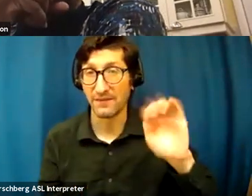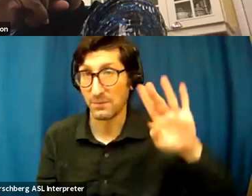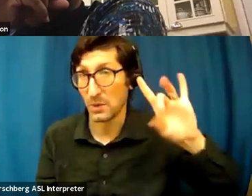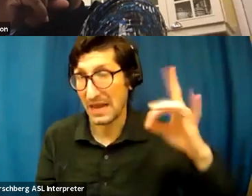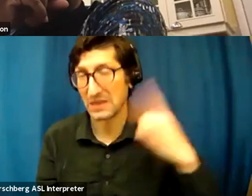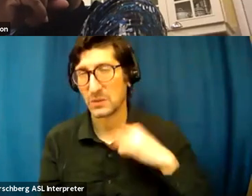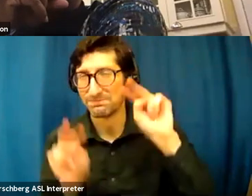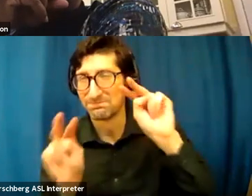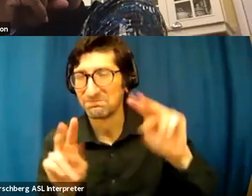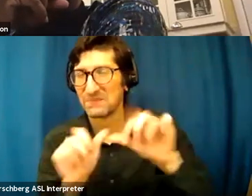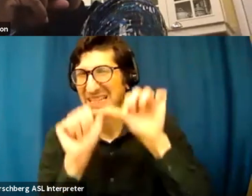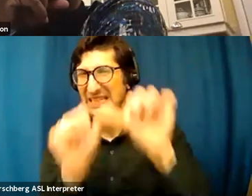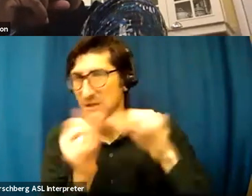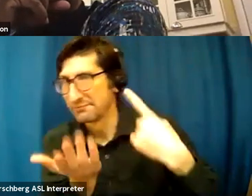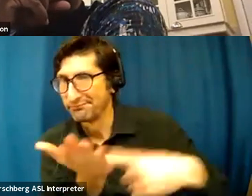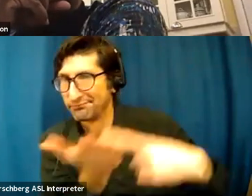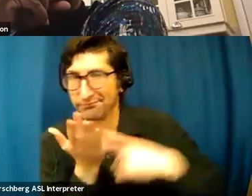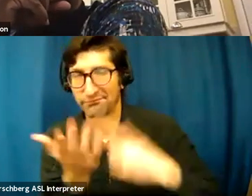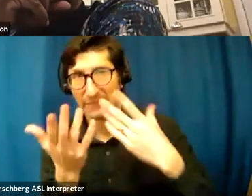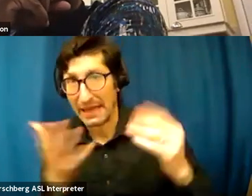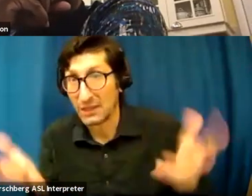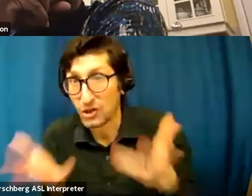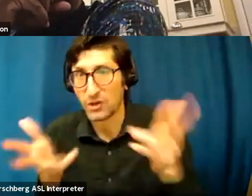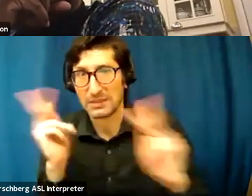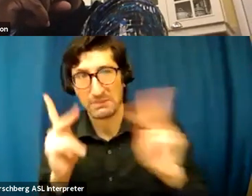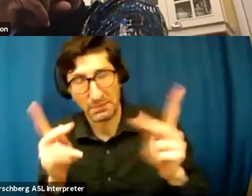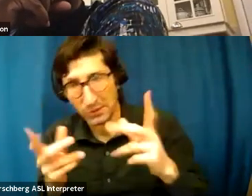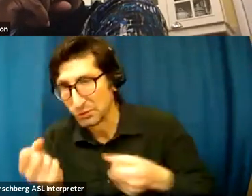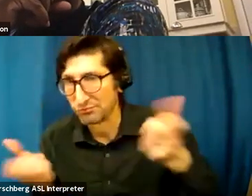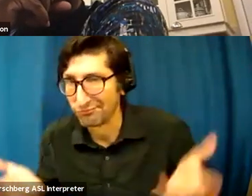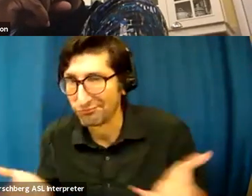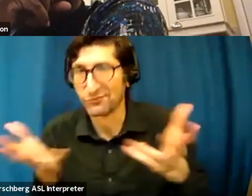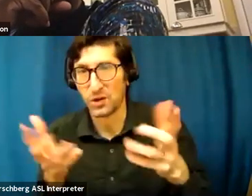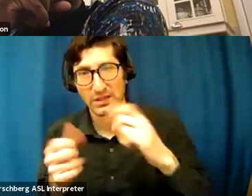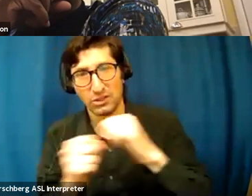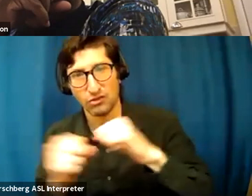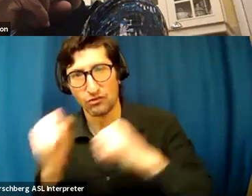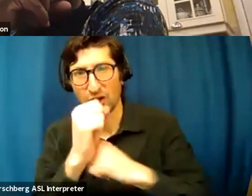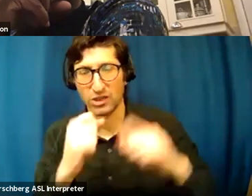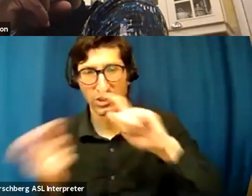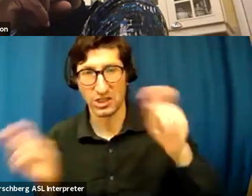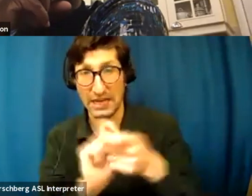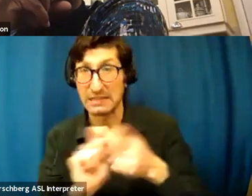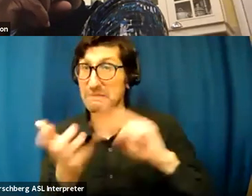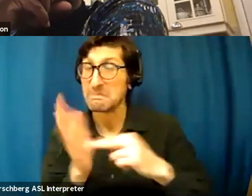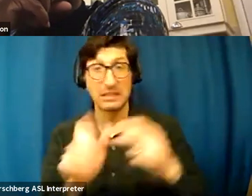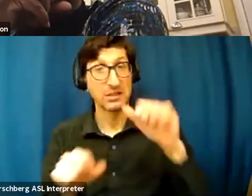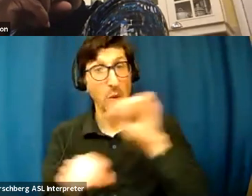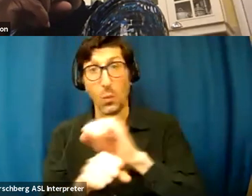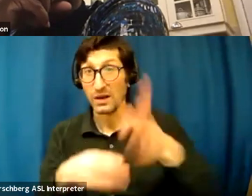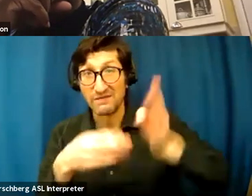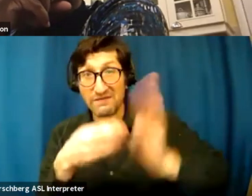these conversations and mobilizing people to push for structural change. In other words, the work is ever ongoing